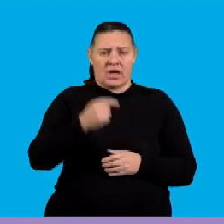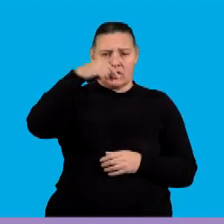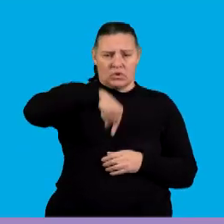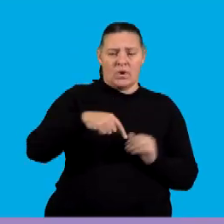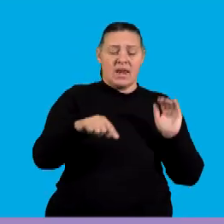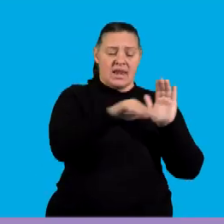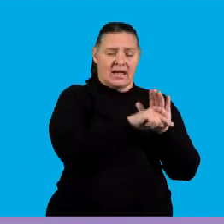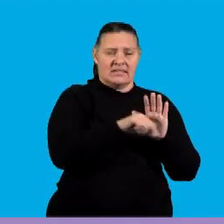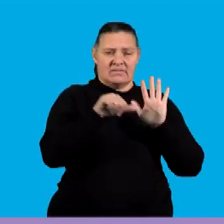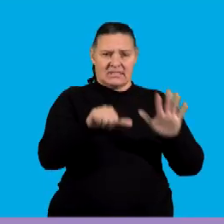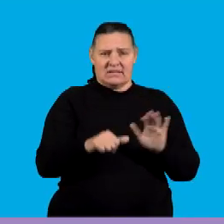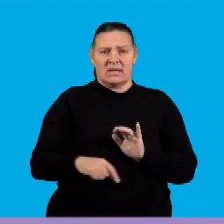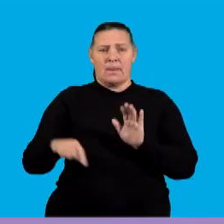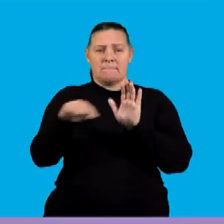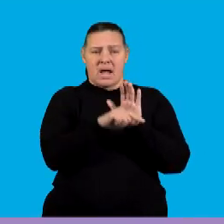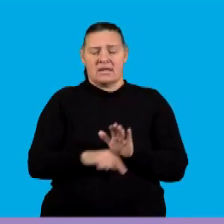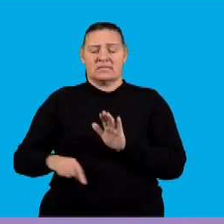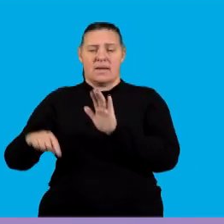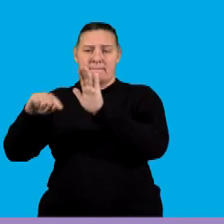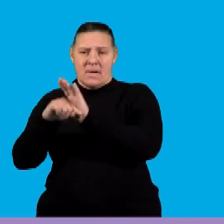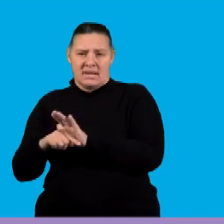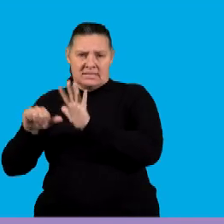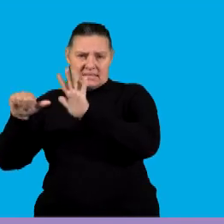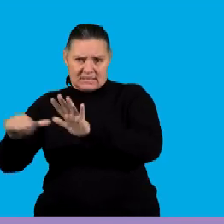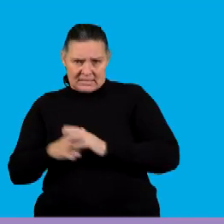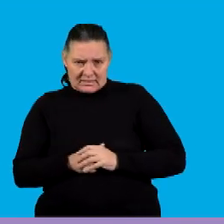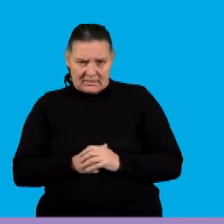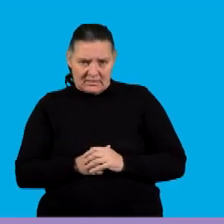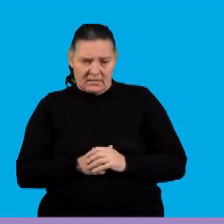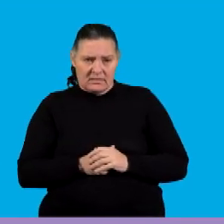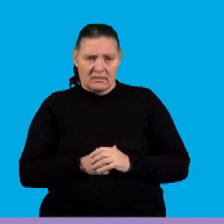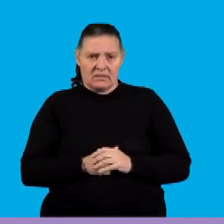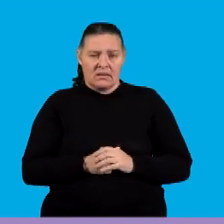our -6 minus our 6.